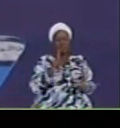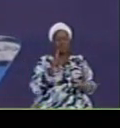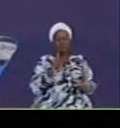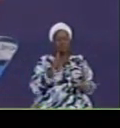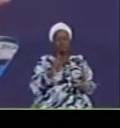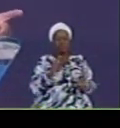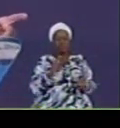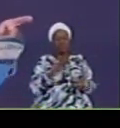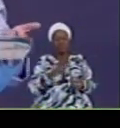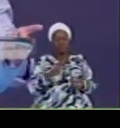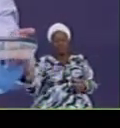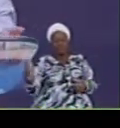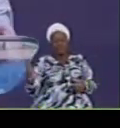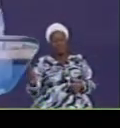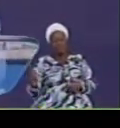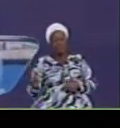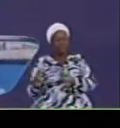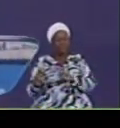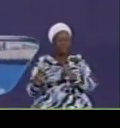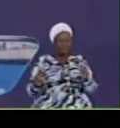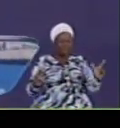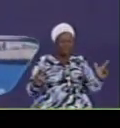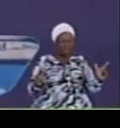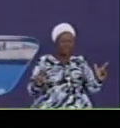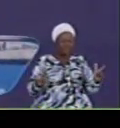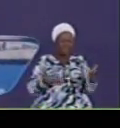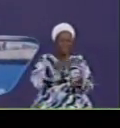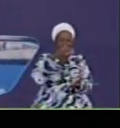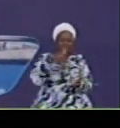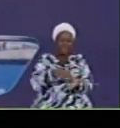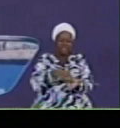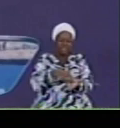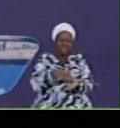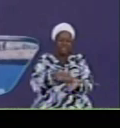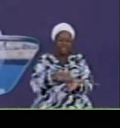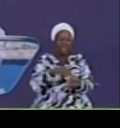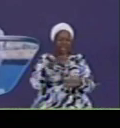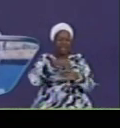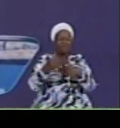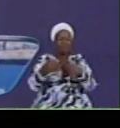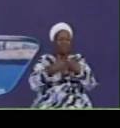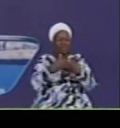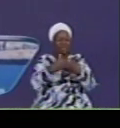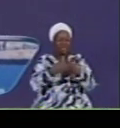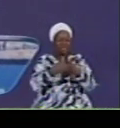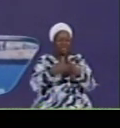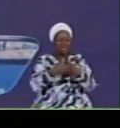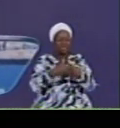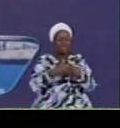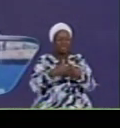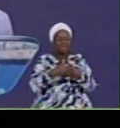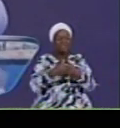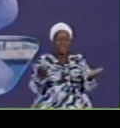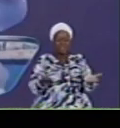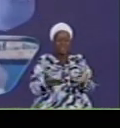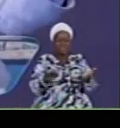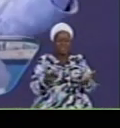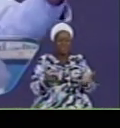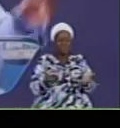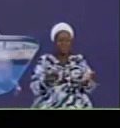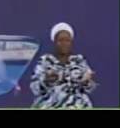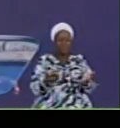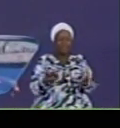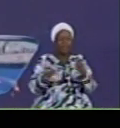Amen. Right. Amen. Left. Amen. Center. Amen. At the back. Amen. The Alpha location here.